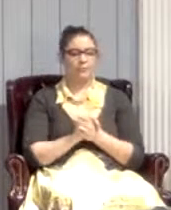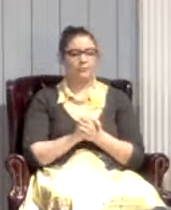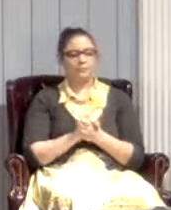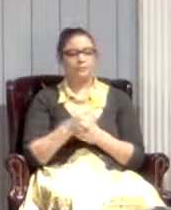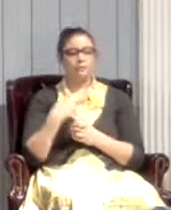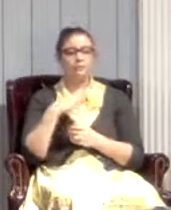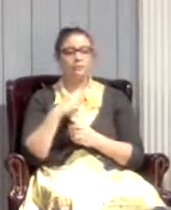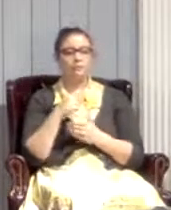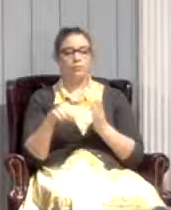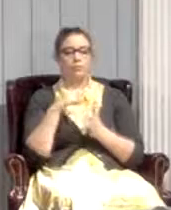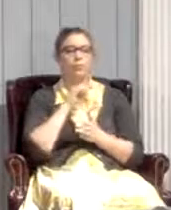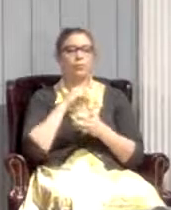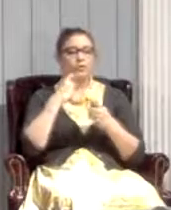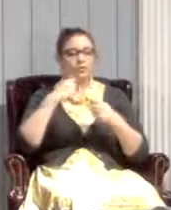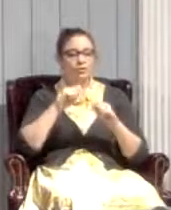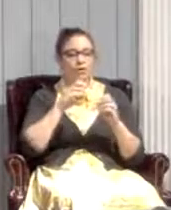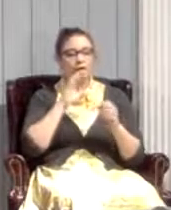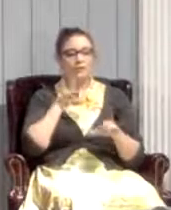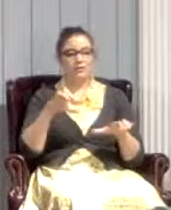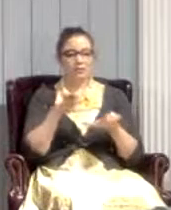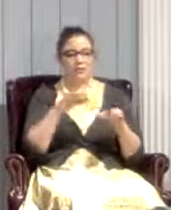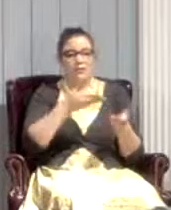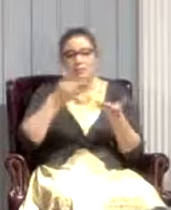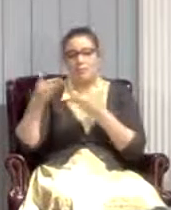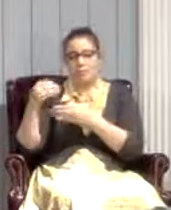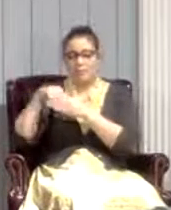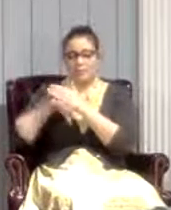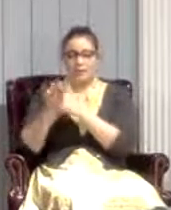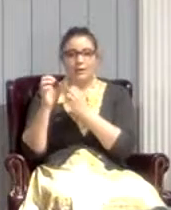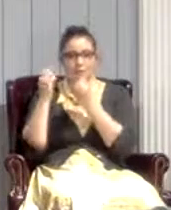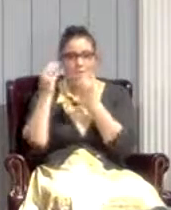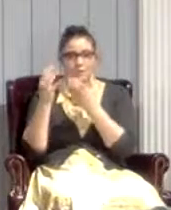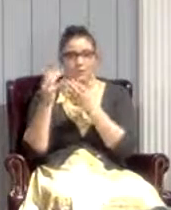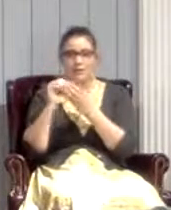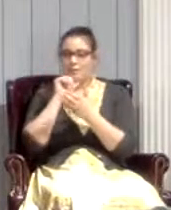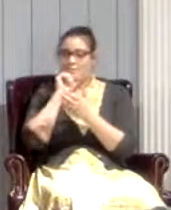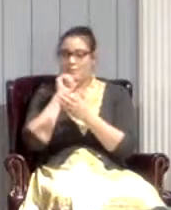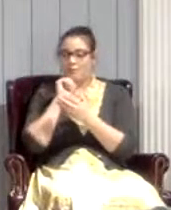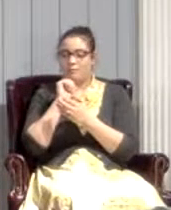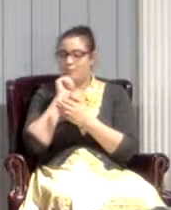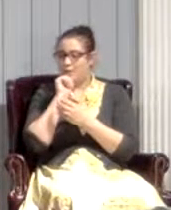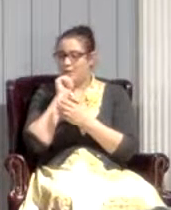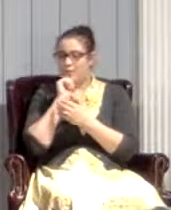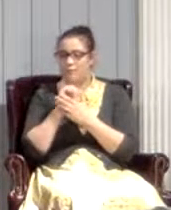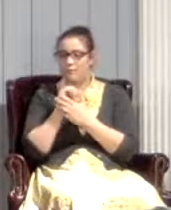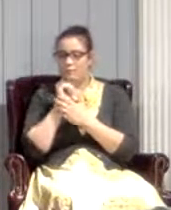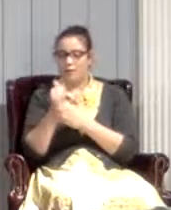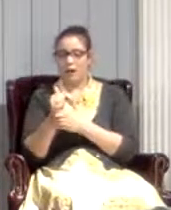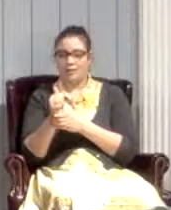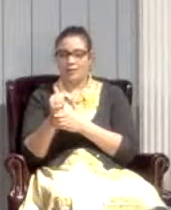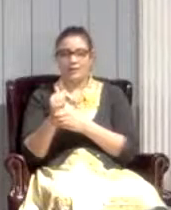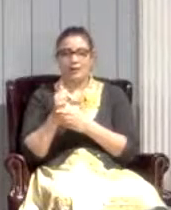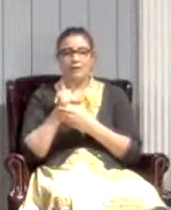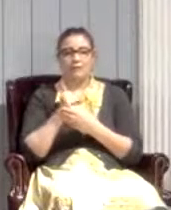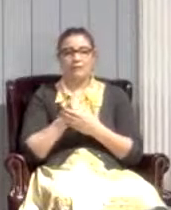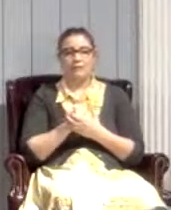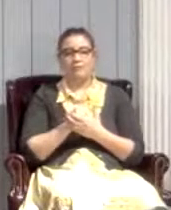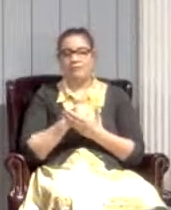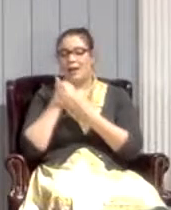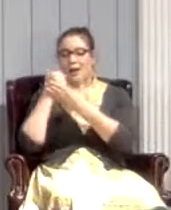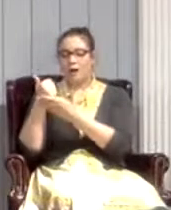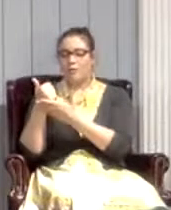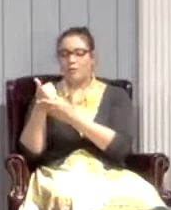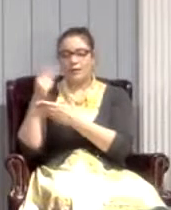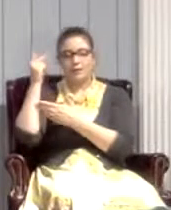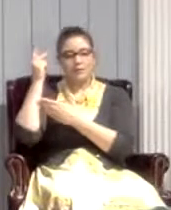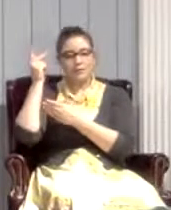bring them into obedience. And by not backing the man of God in his discipline of